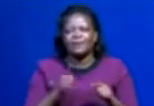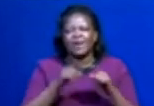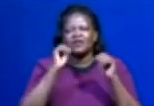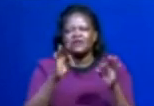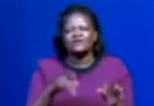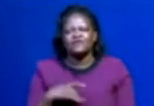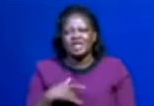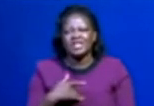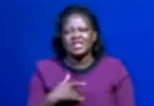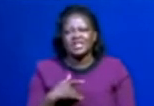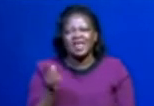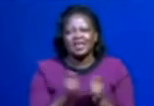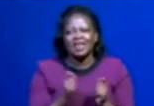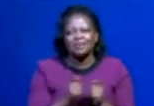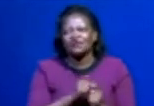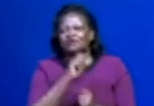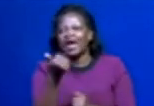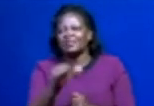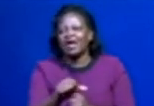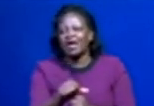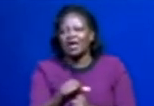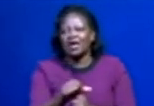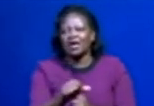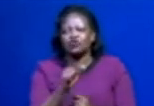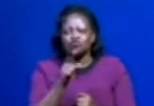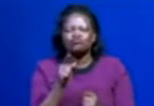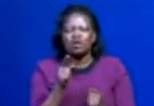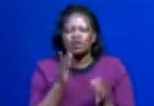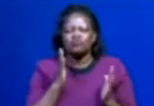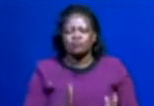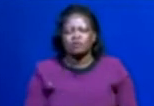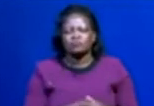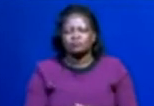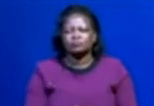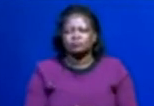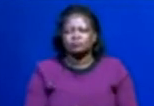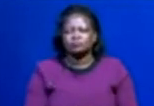you feel the pain of others, you are a human being.